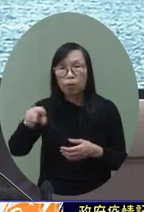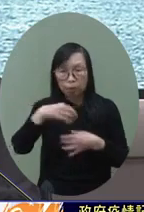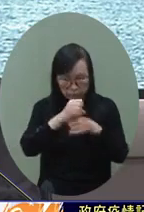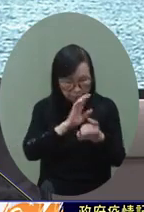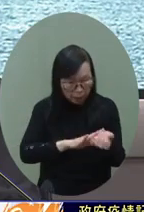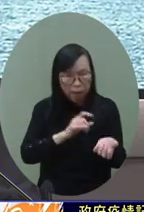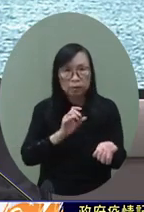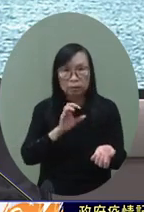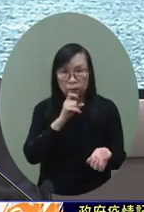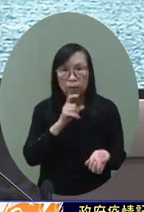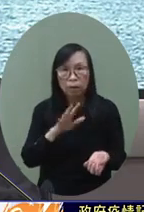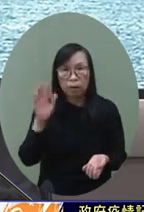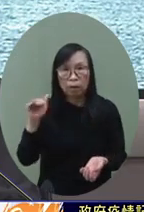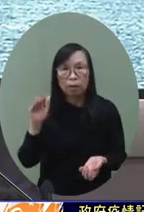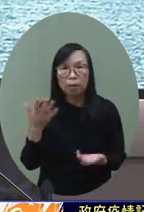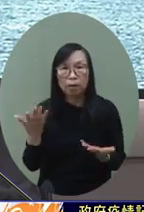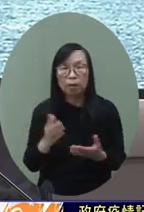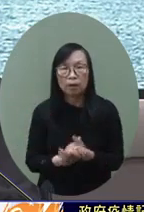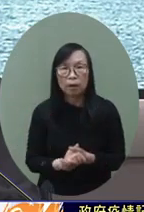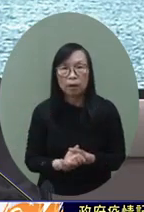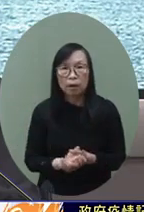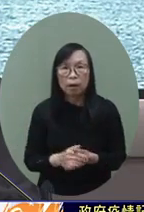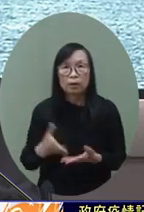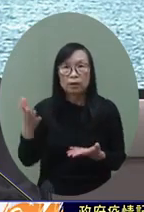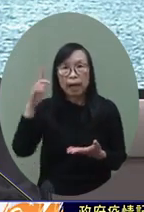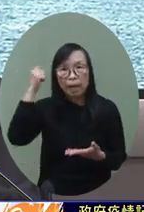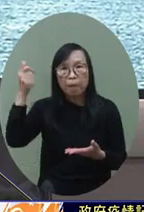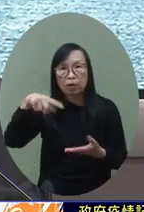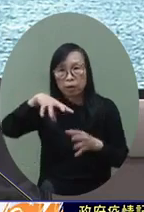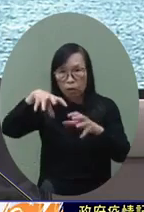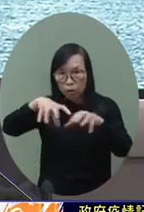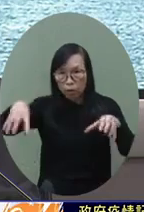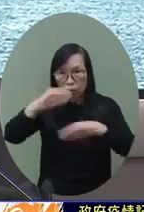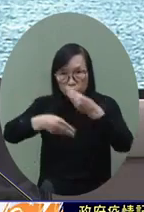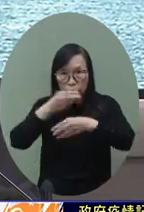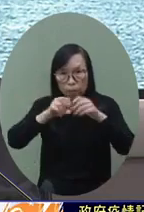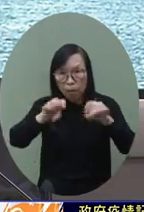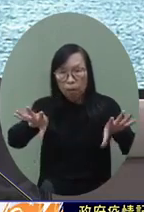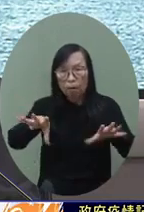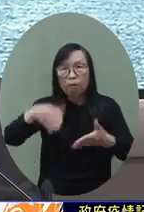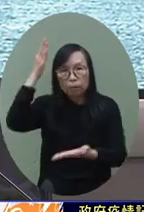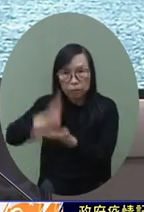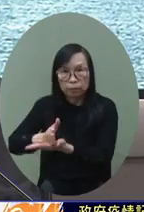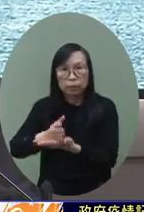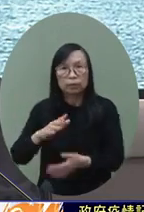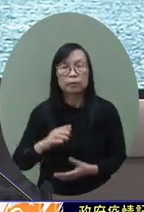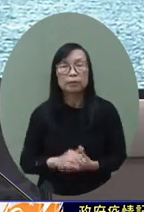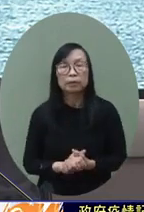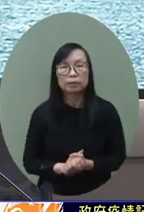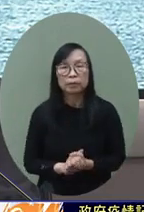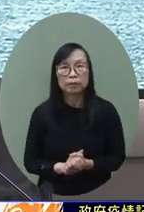disease in that area or to other areas as soon as possible. And for vaccine, I